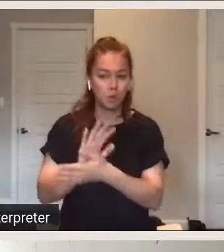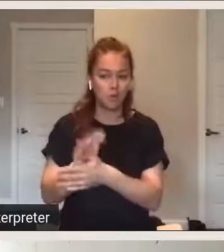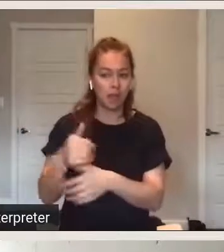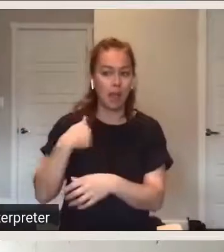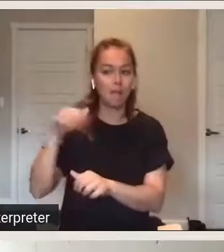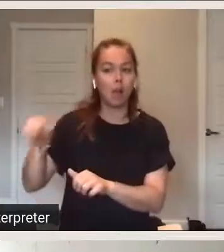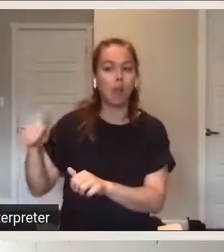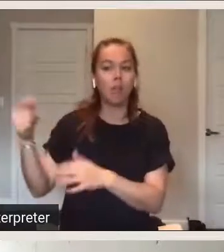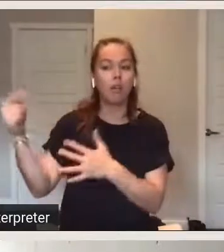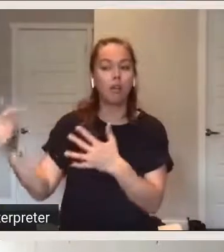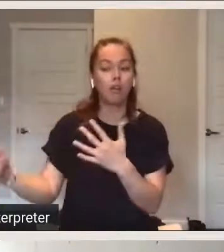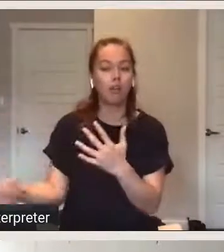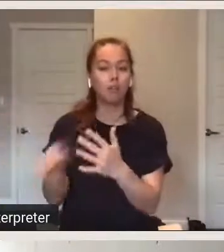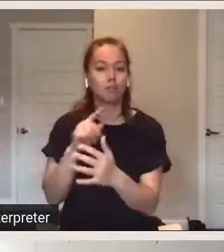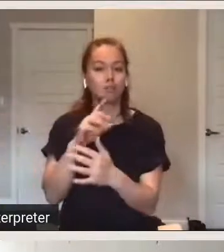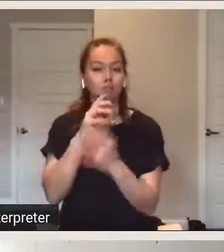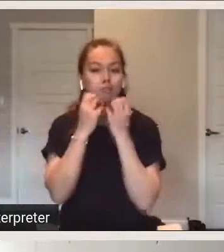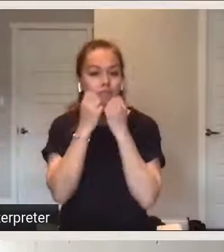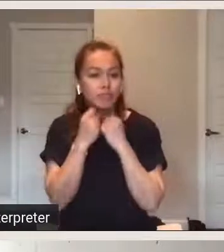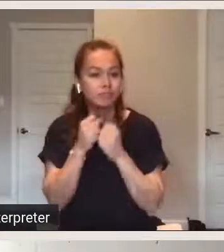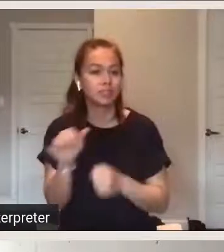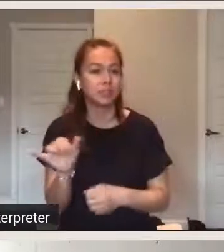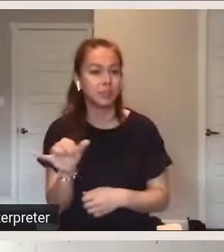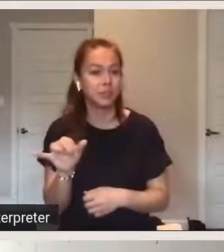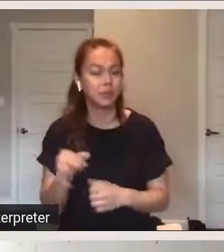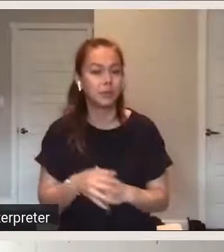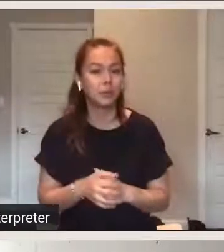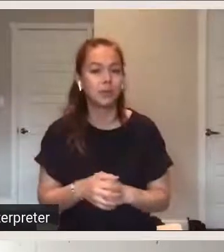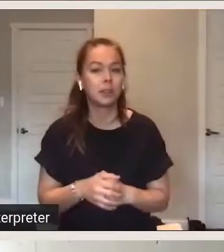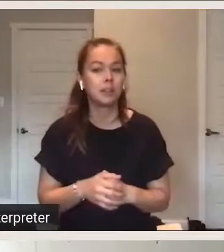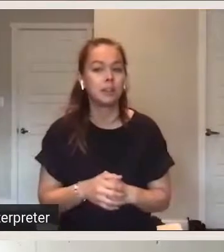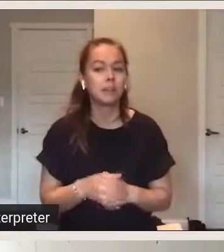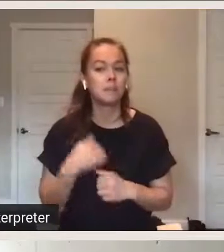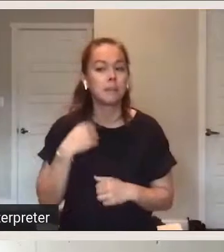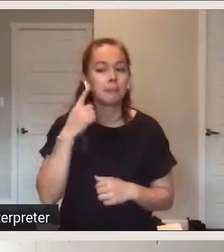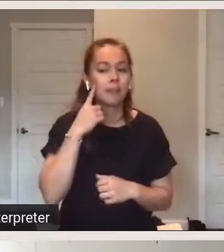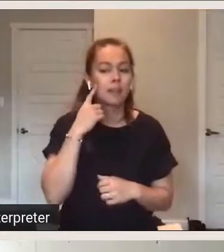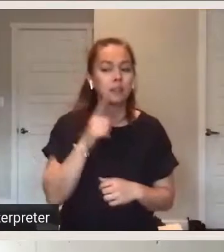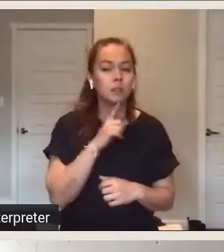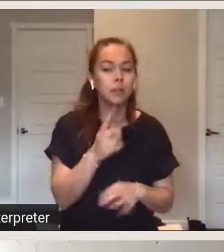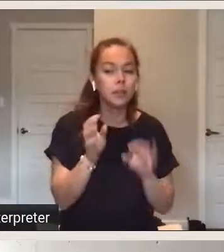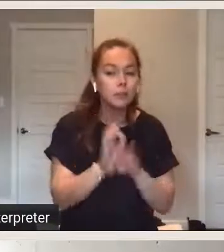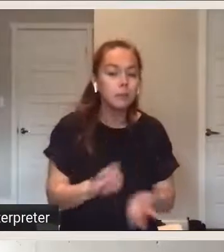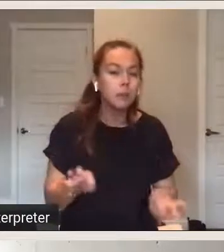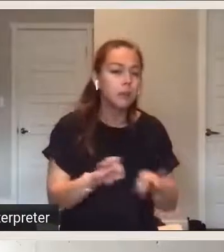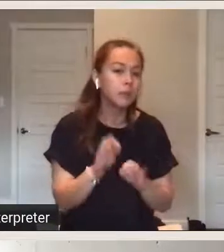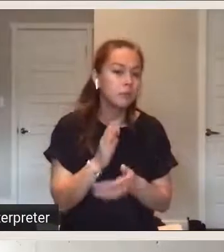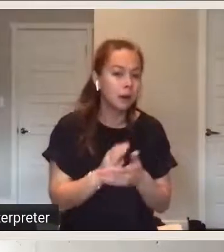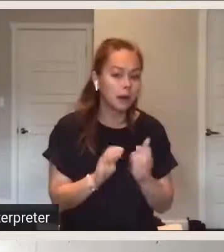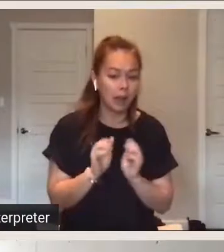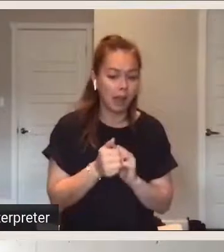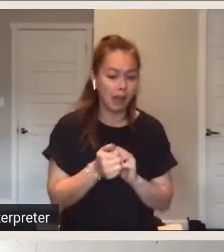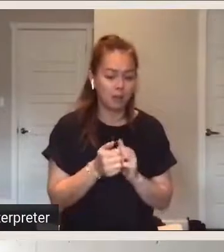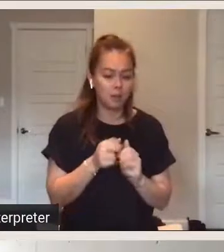I just think that it's a really important piece, again, to think about how we mourn and the ways that we can connect